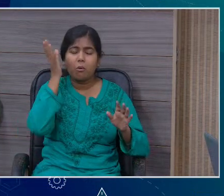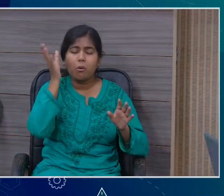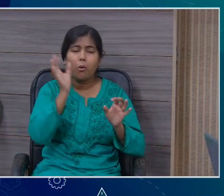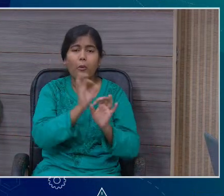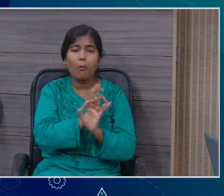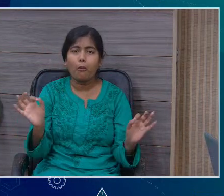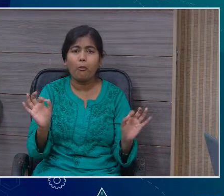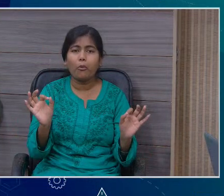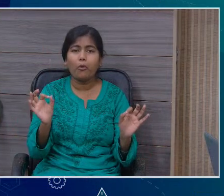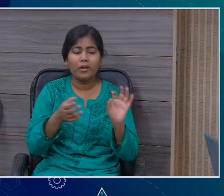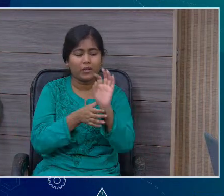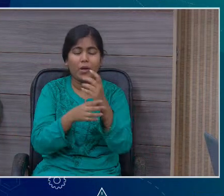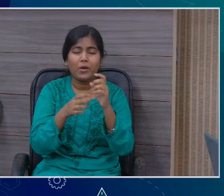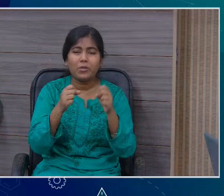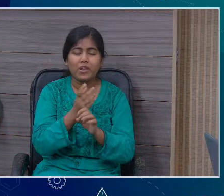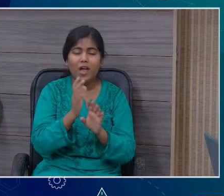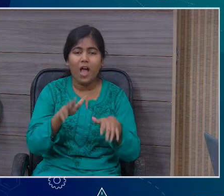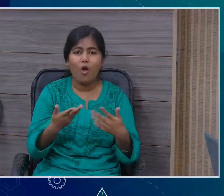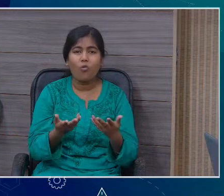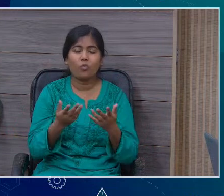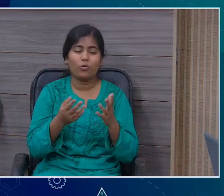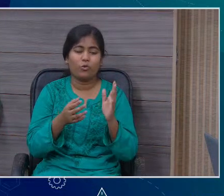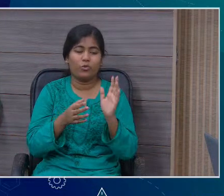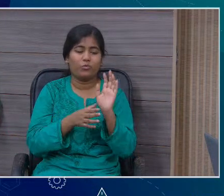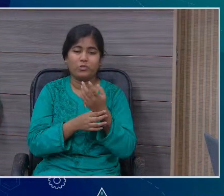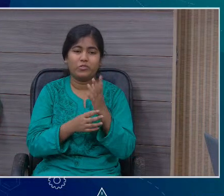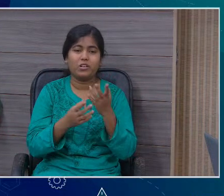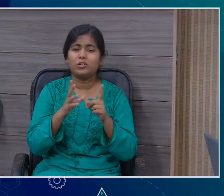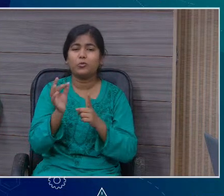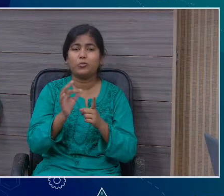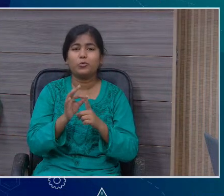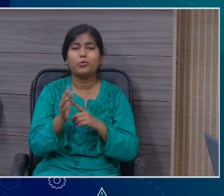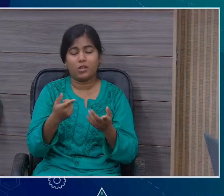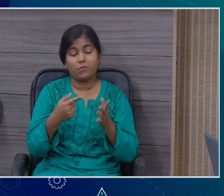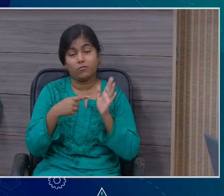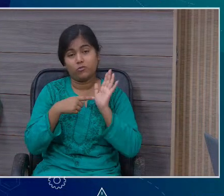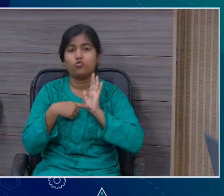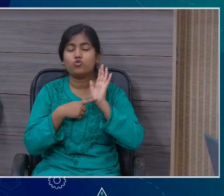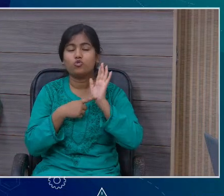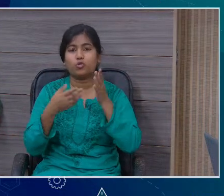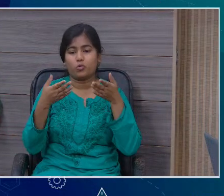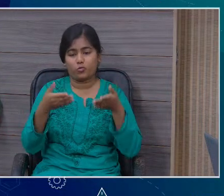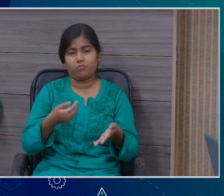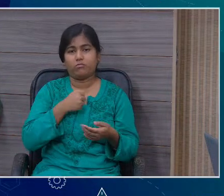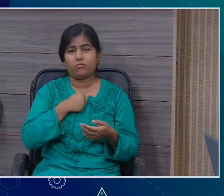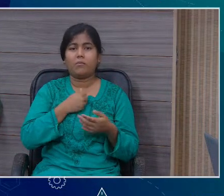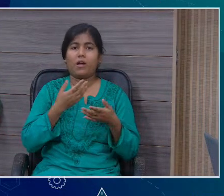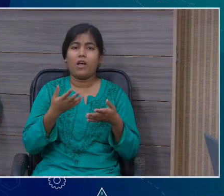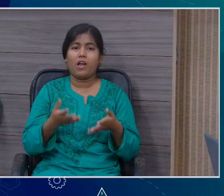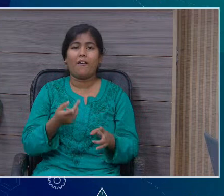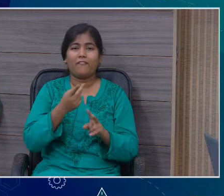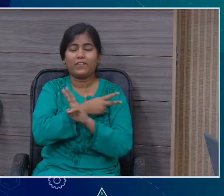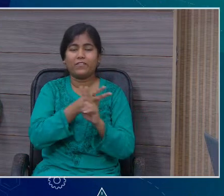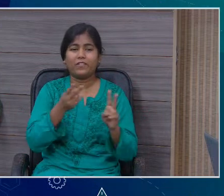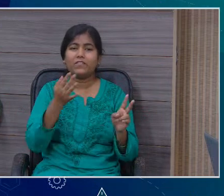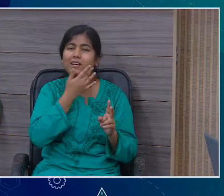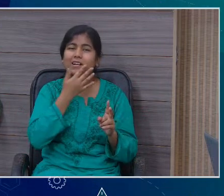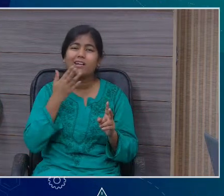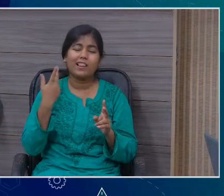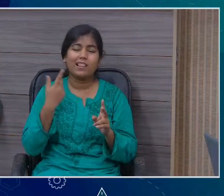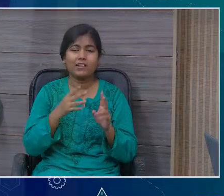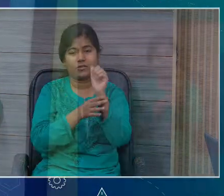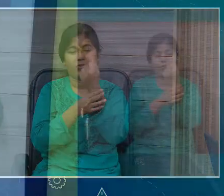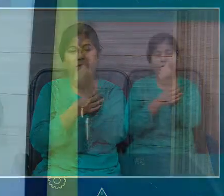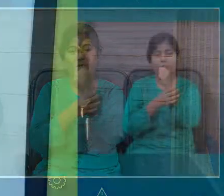So, what a good strategy will be that we can show them what bangles are. Like here I have bangles of different colors. So, what we can do